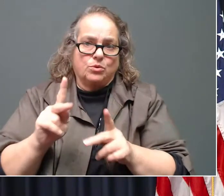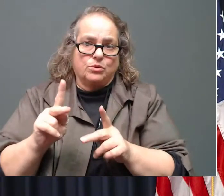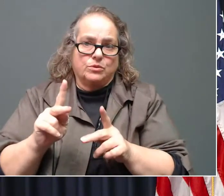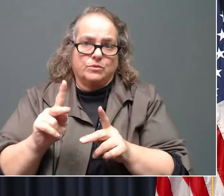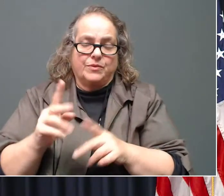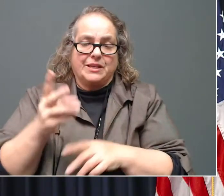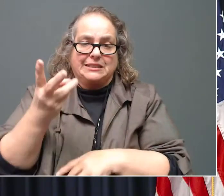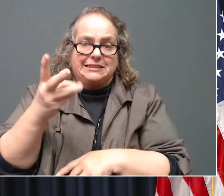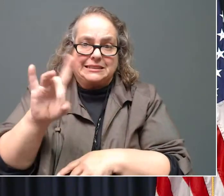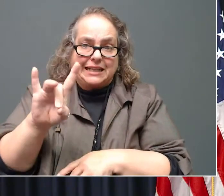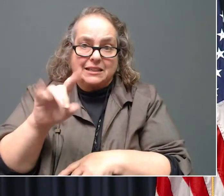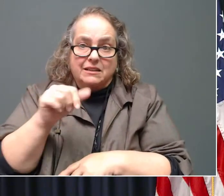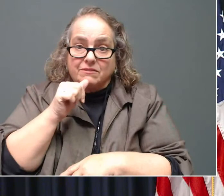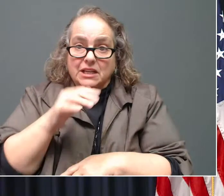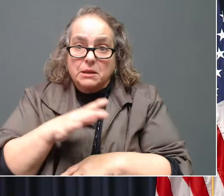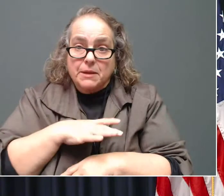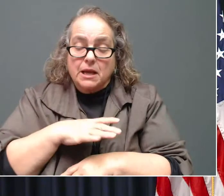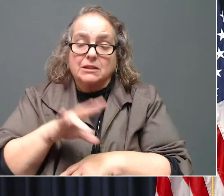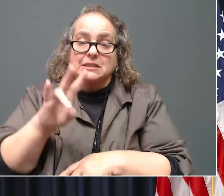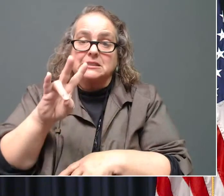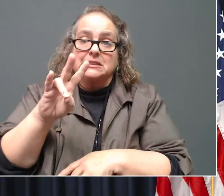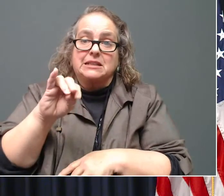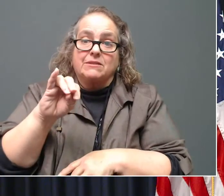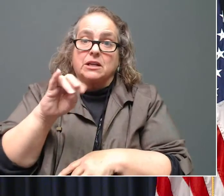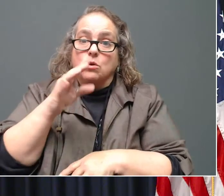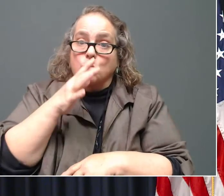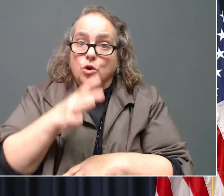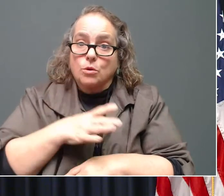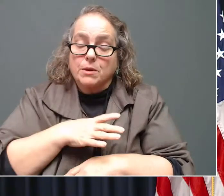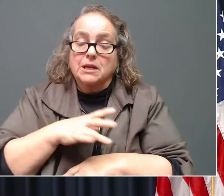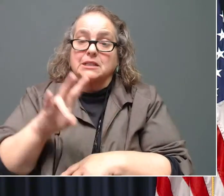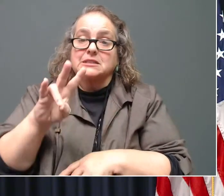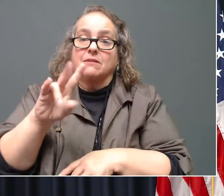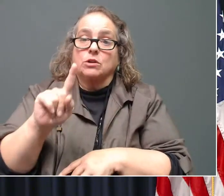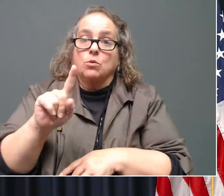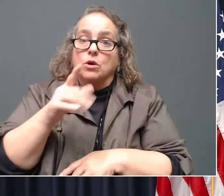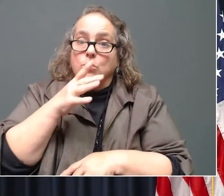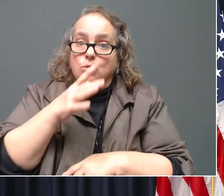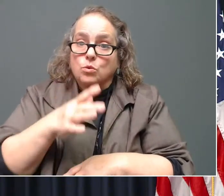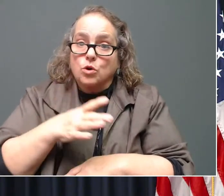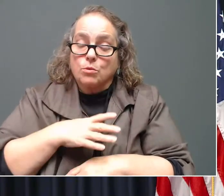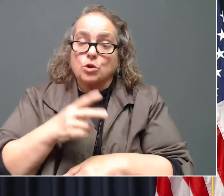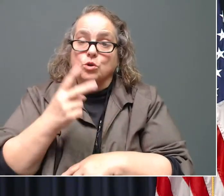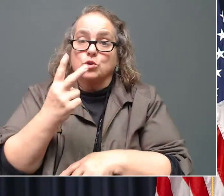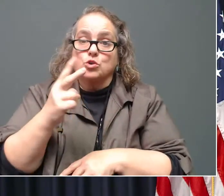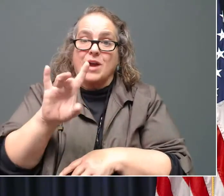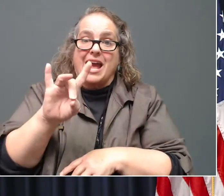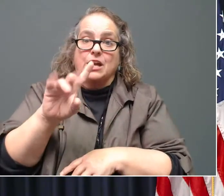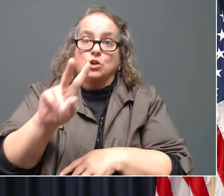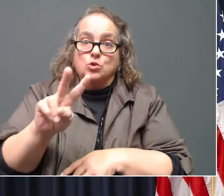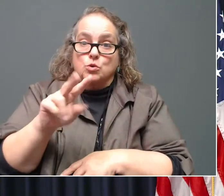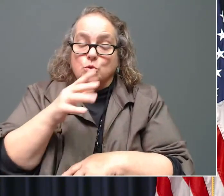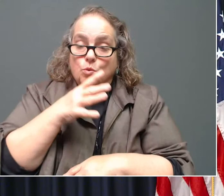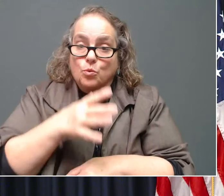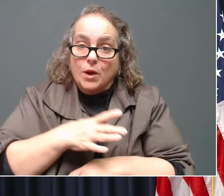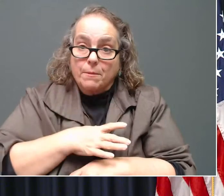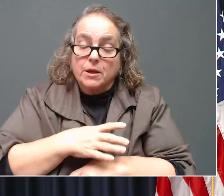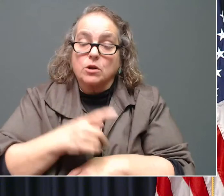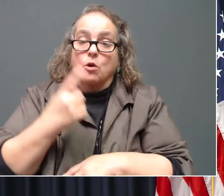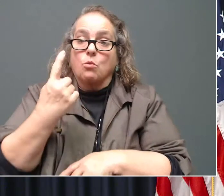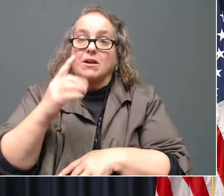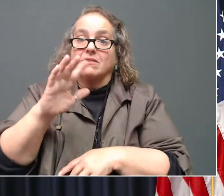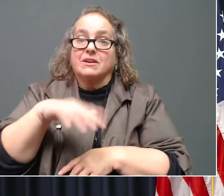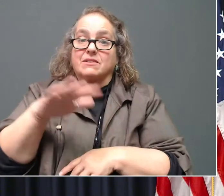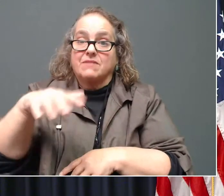68-year-old female, 70-year-old woman, 71-year-old woman, 2 82-year-old women, a 55-year-old